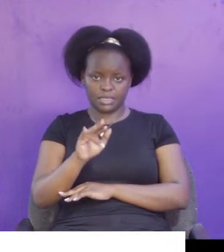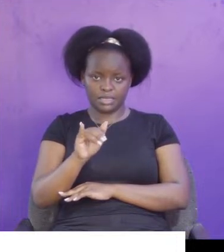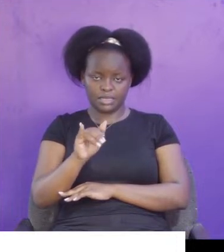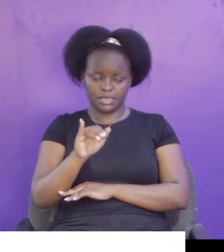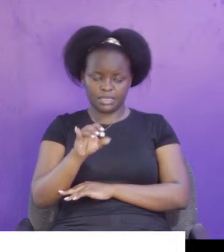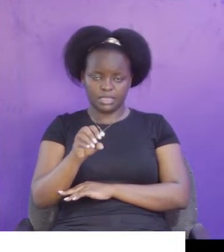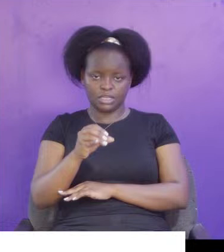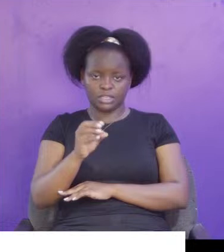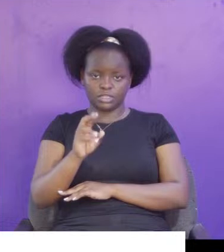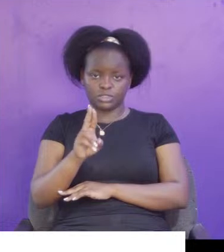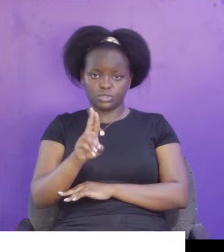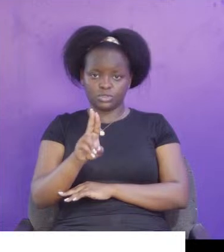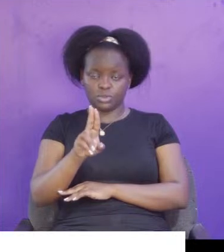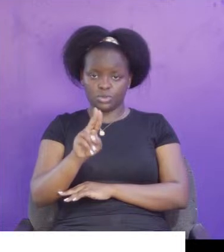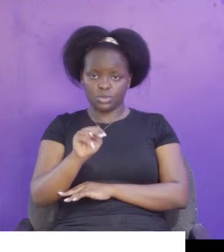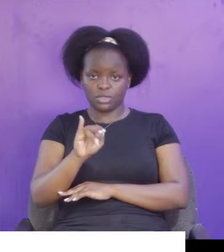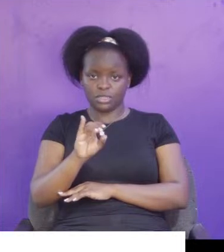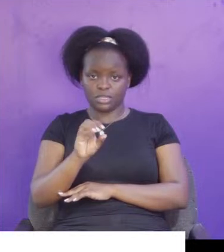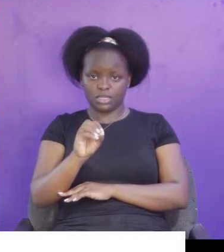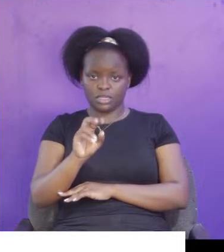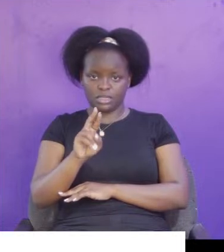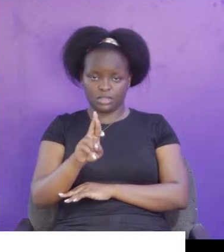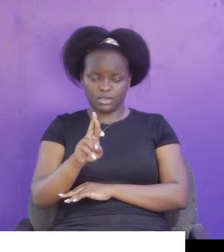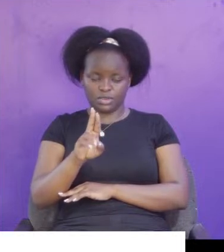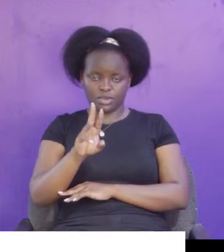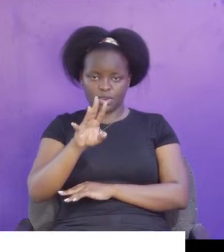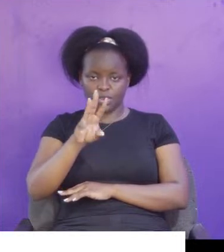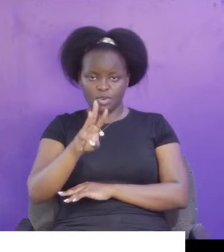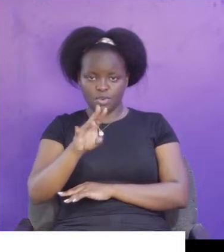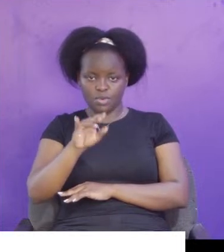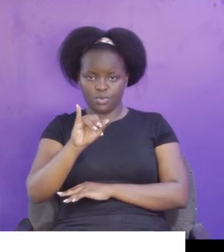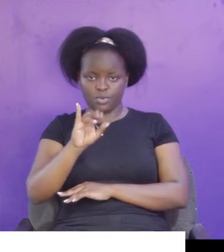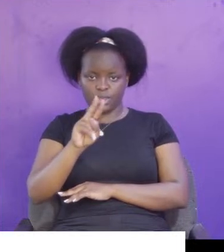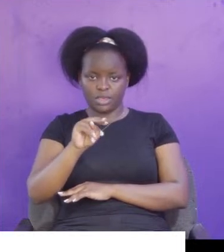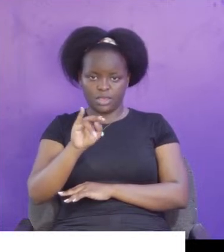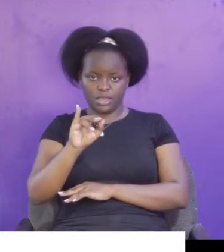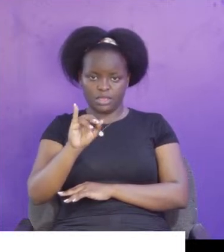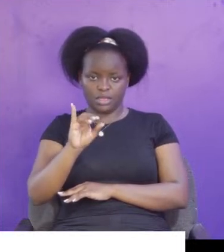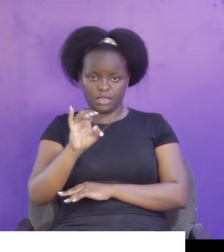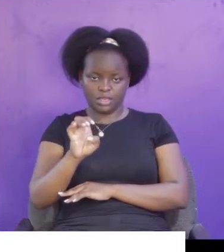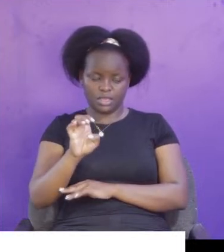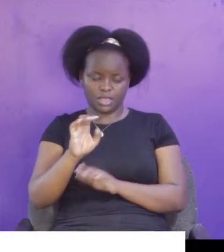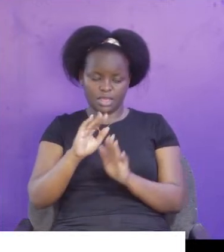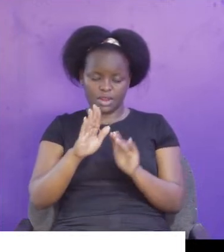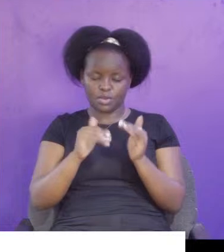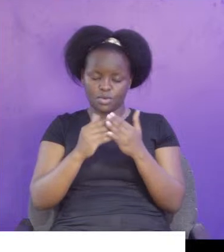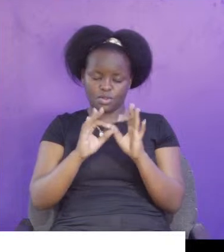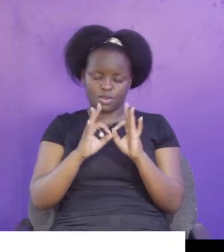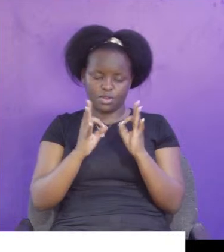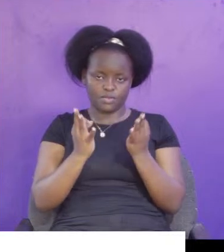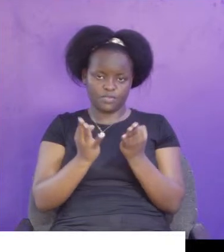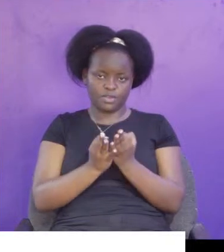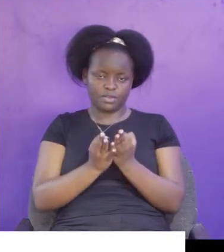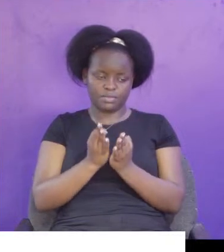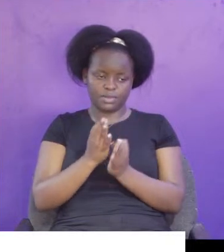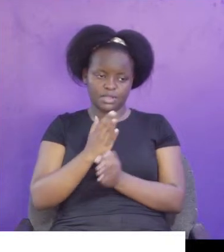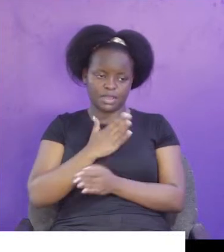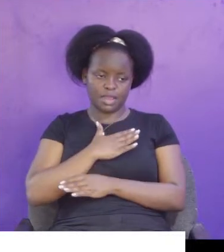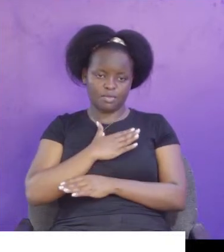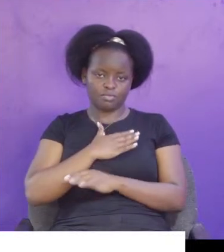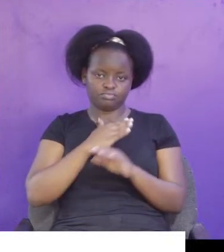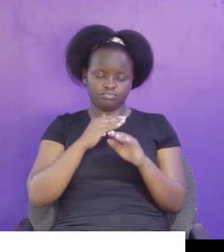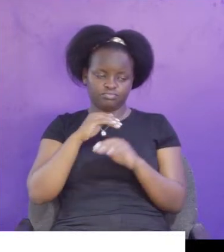Winnie na familia yote ya mwenda zetu, rafiki wetu,